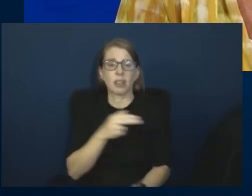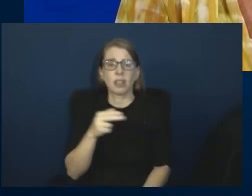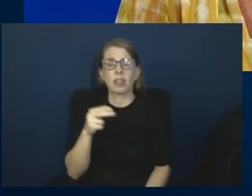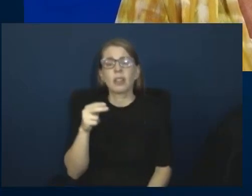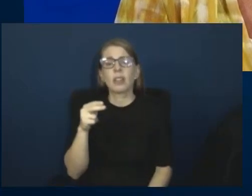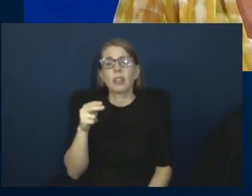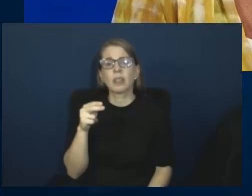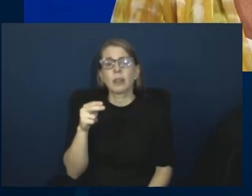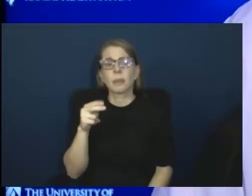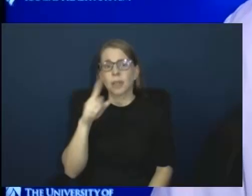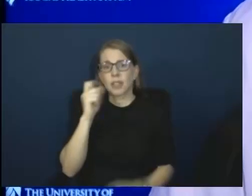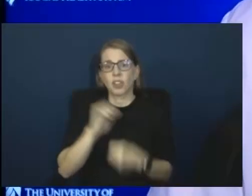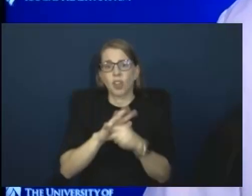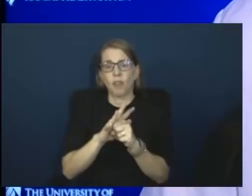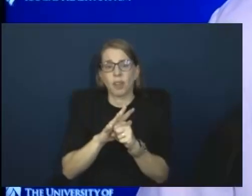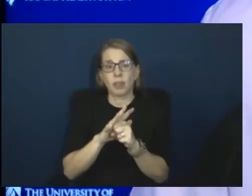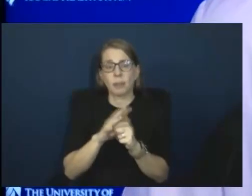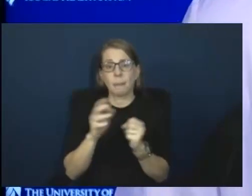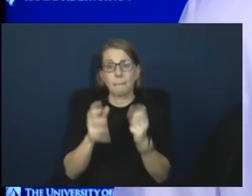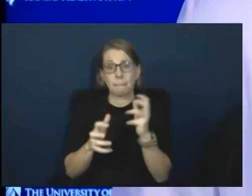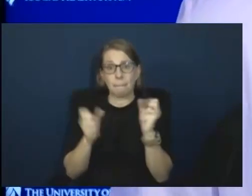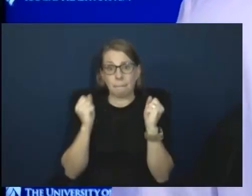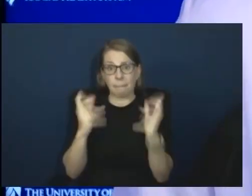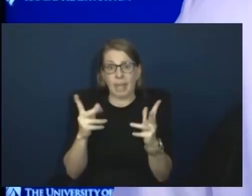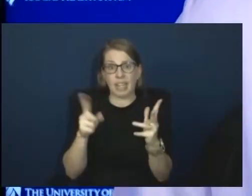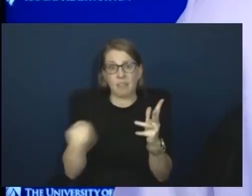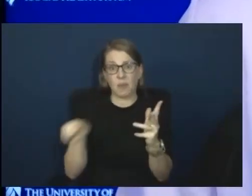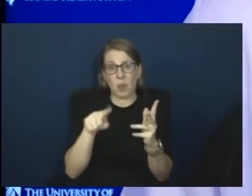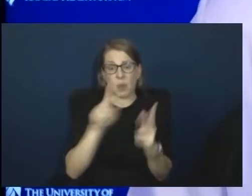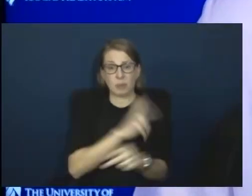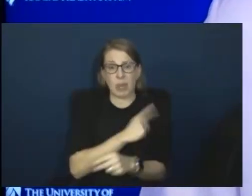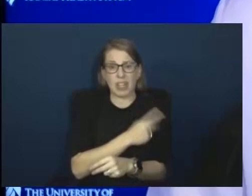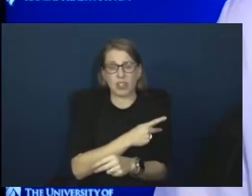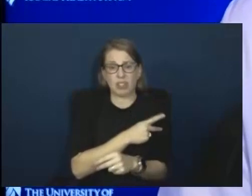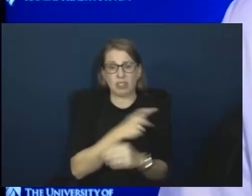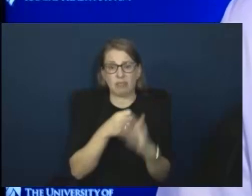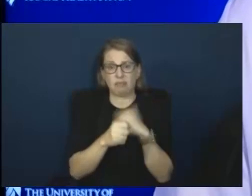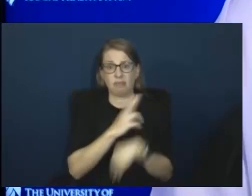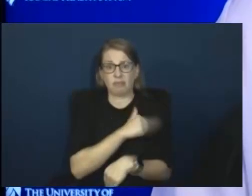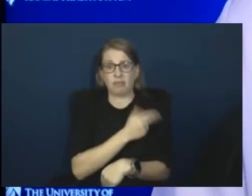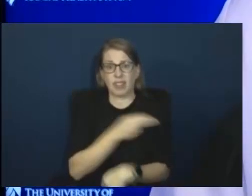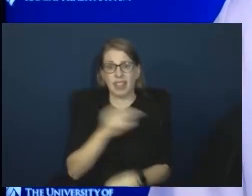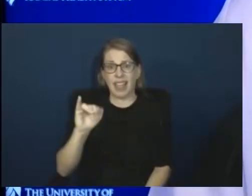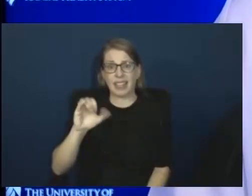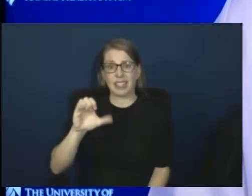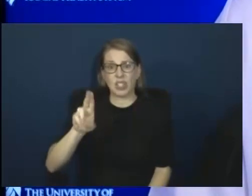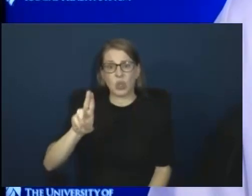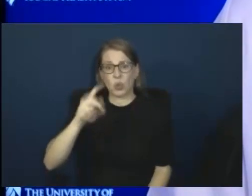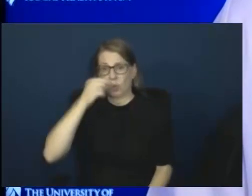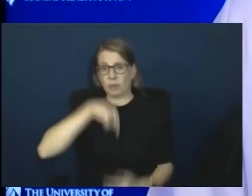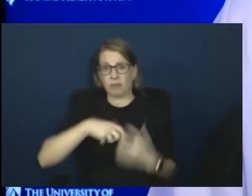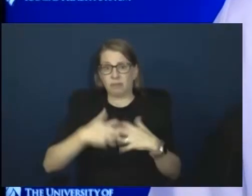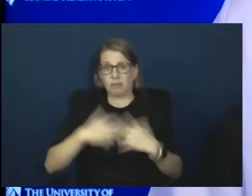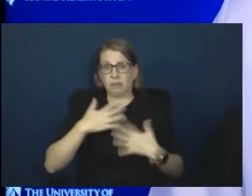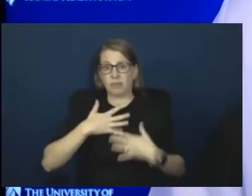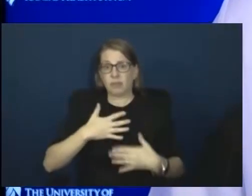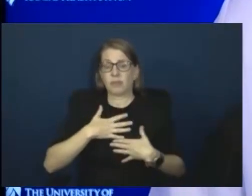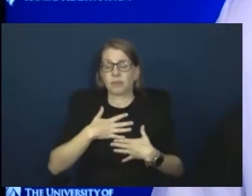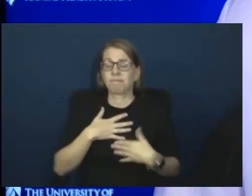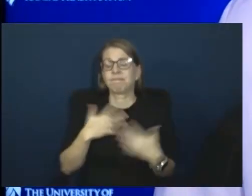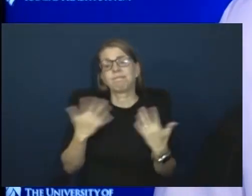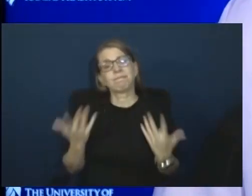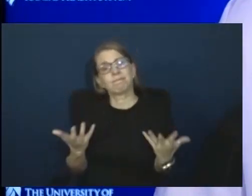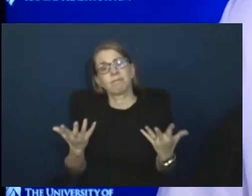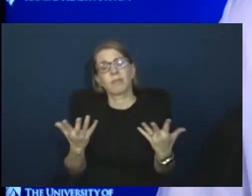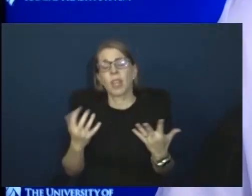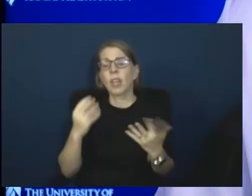ventilator? I think that just varies, and I don't think there's any way to really predict that. Certainly, we know that the more immune suppressed you are, the